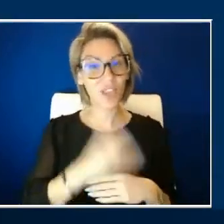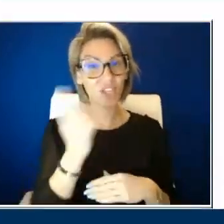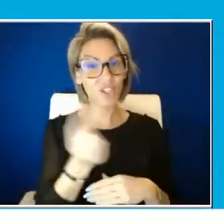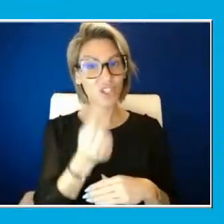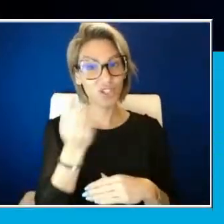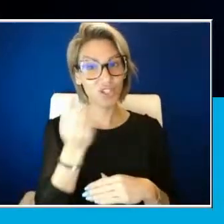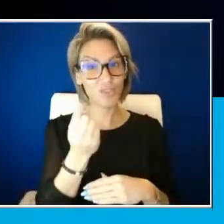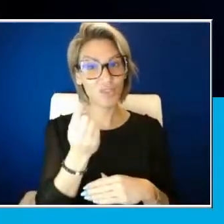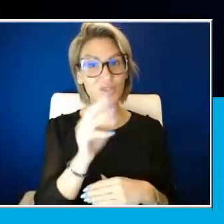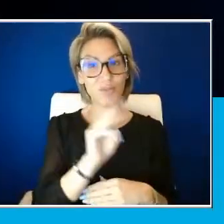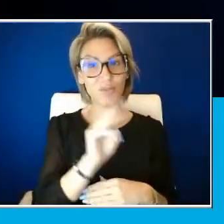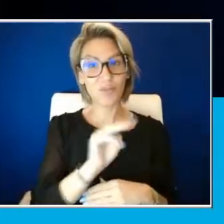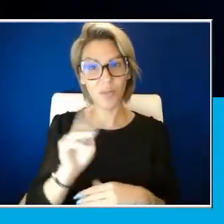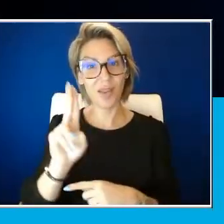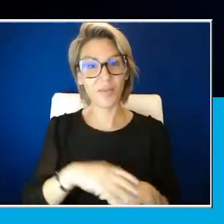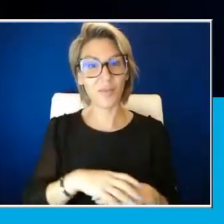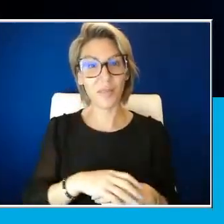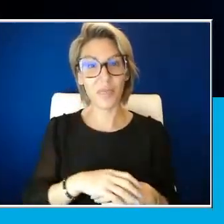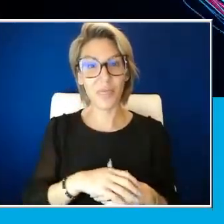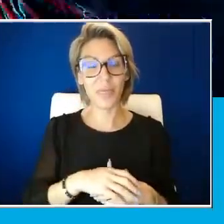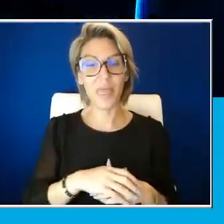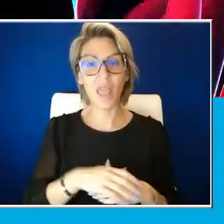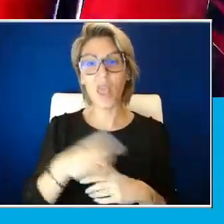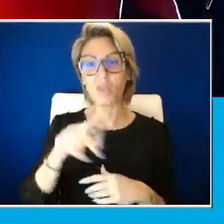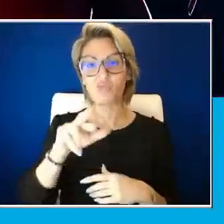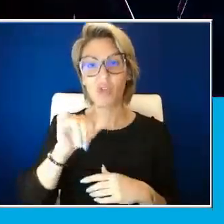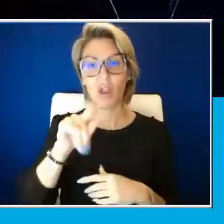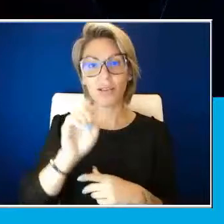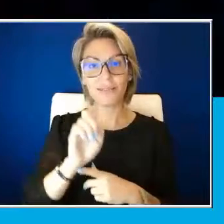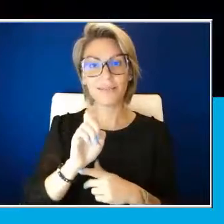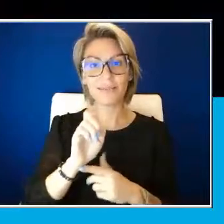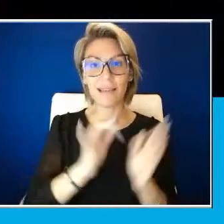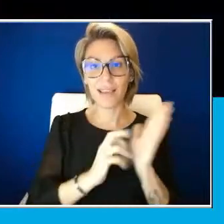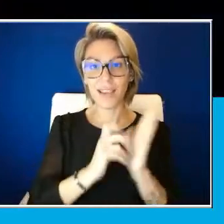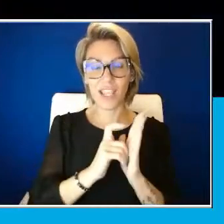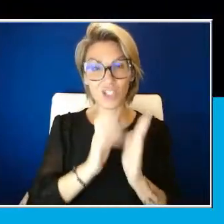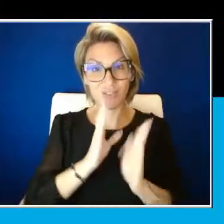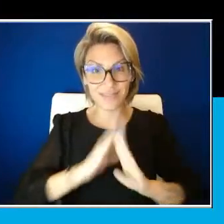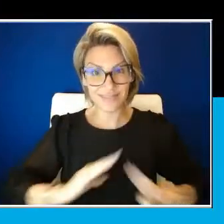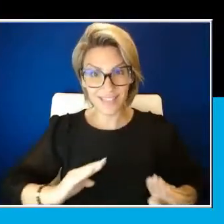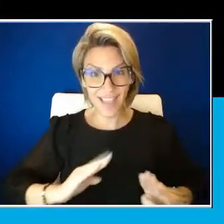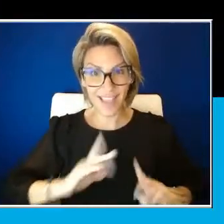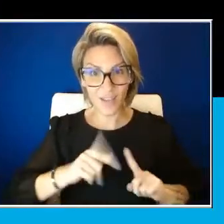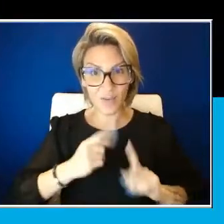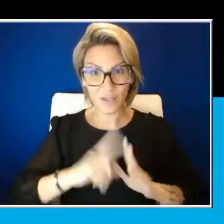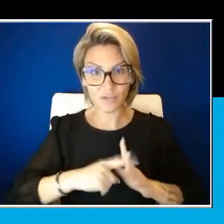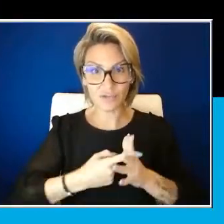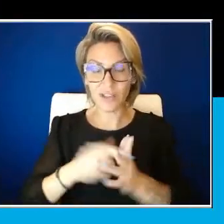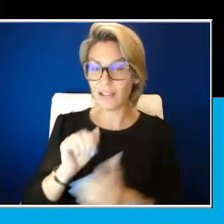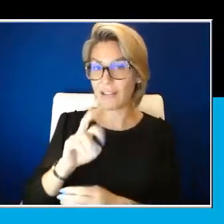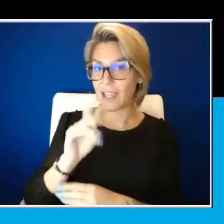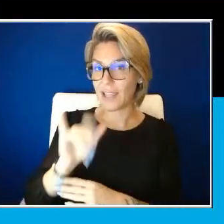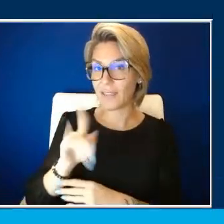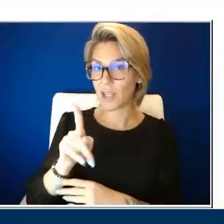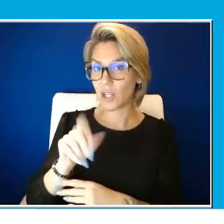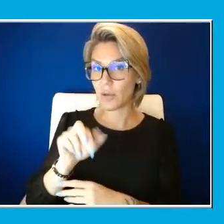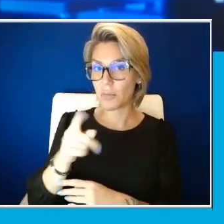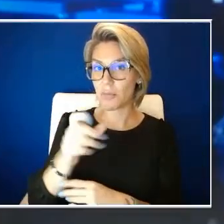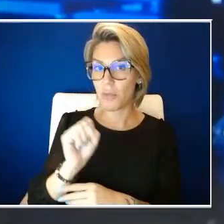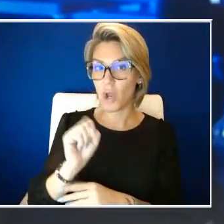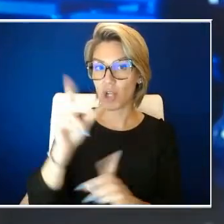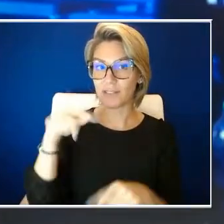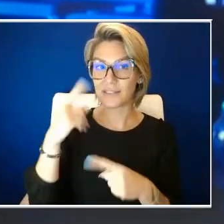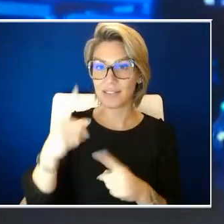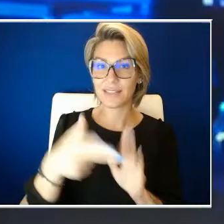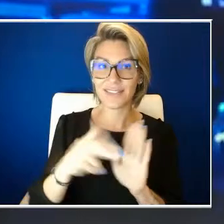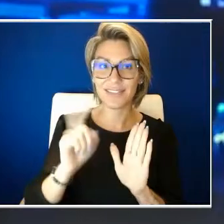Medical Update. Prostate cancer starts out silent, which is why Anthony Barnes has been speaking up ever since his diagnosis. I'm